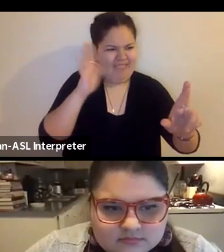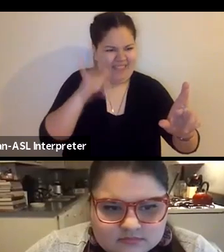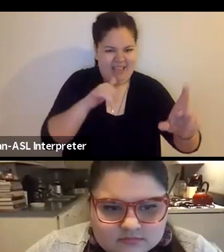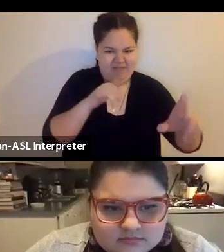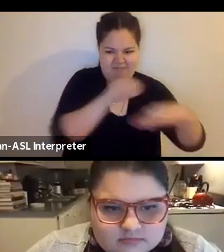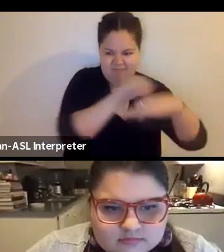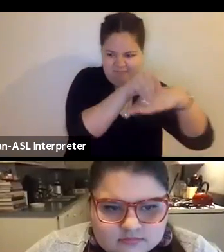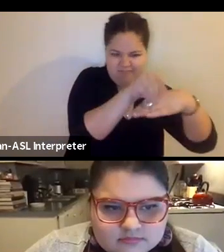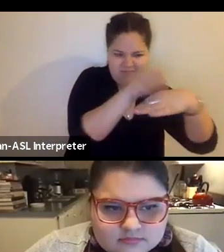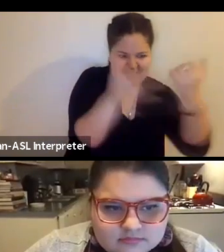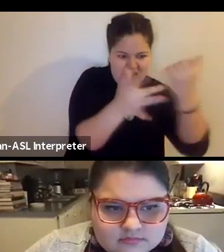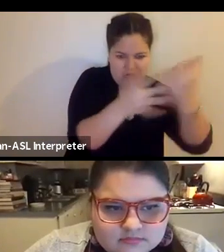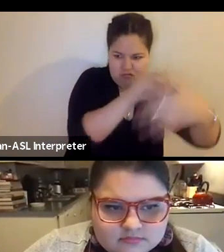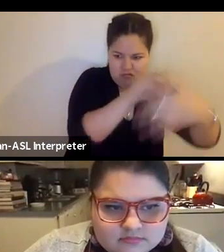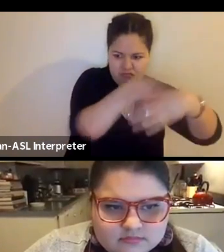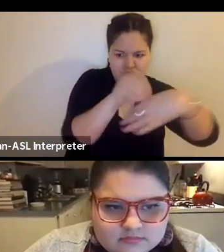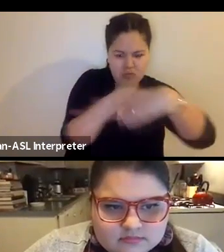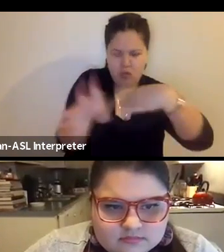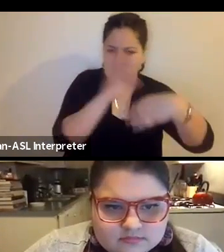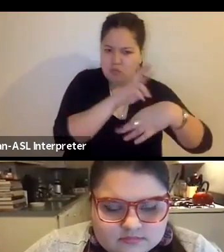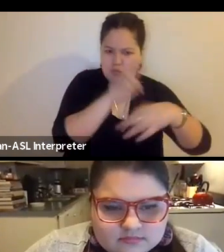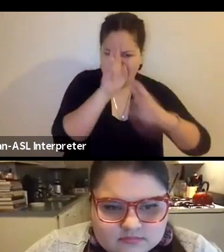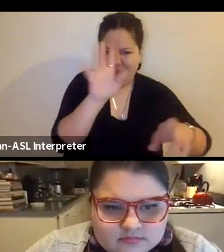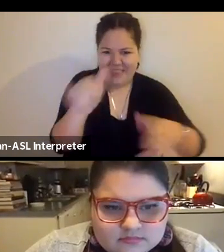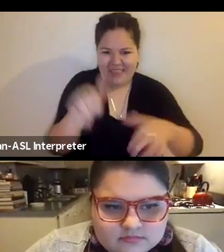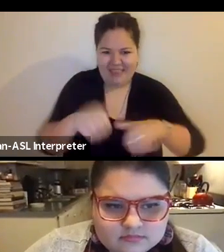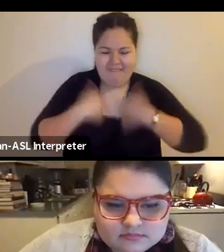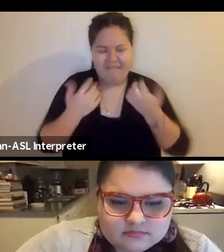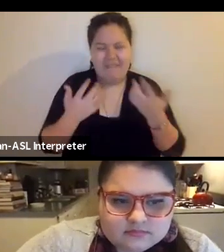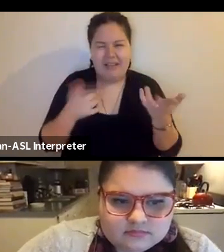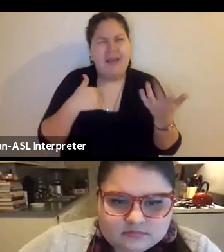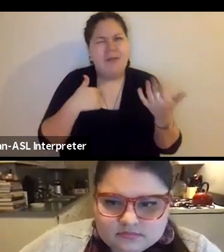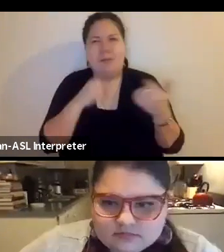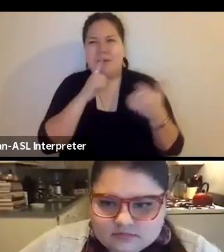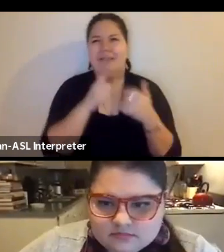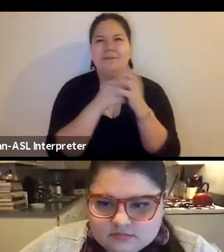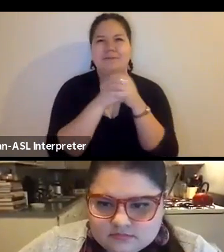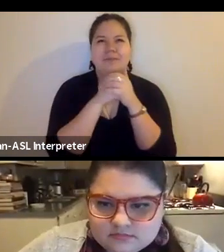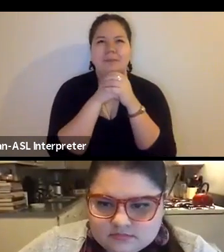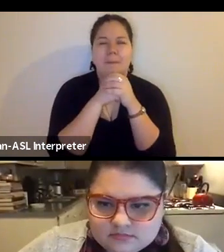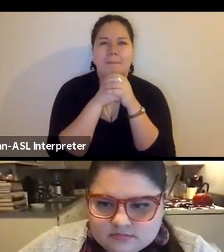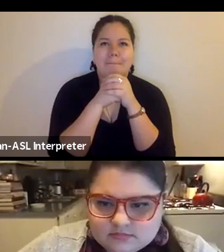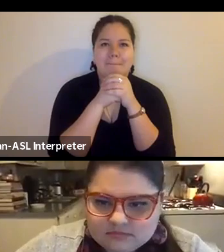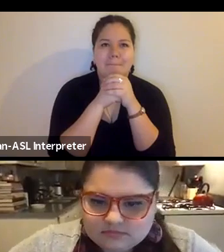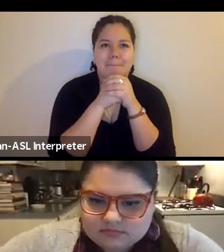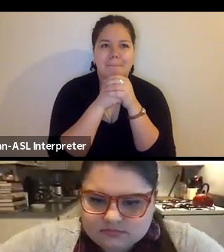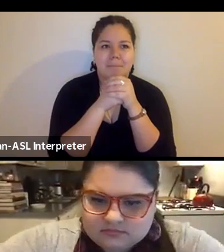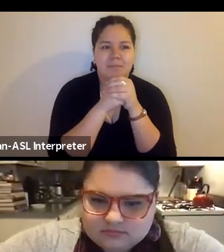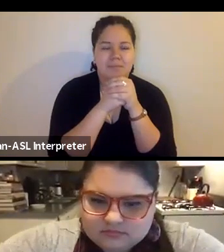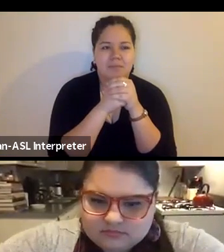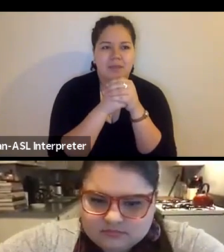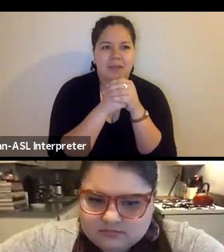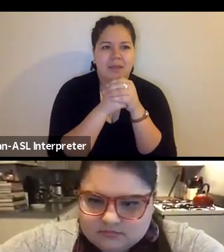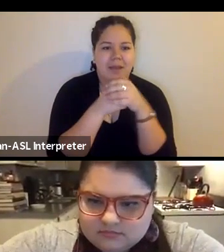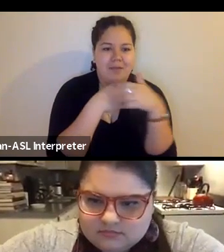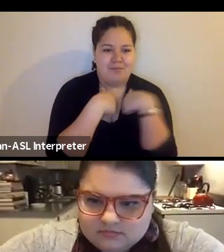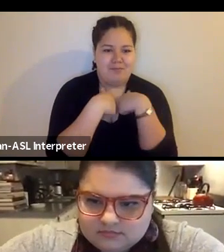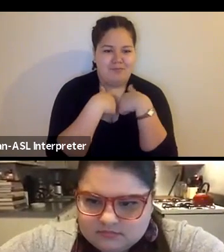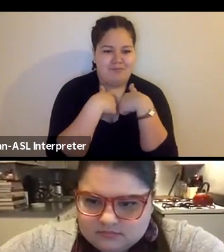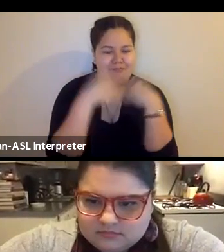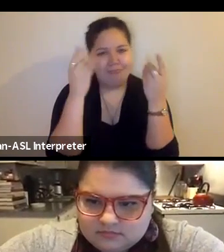here. And I think it's, you know, and so I think about cyberspace and the cowboys that may be out there,